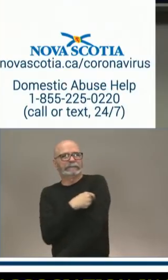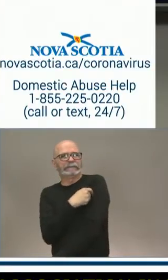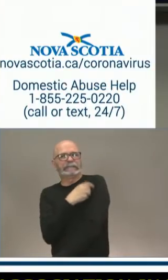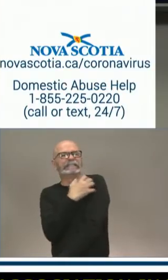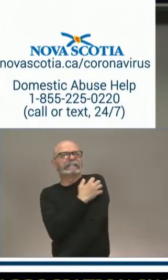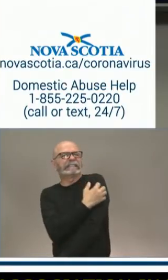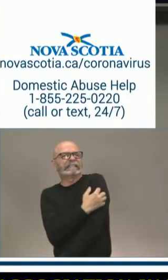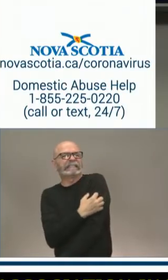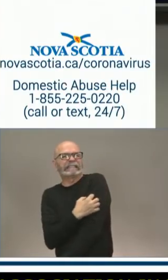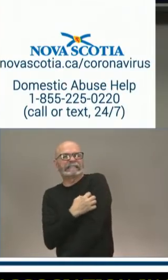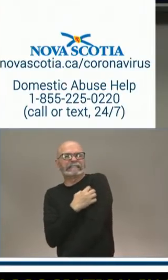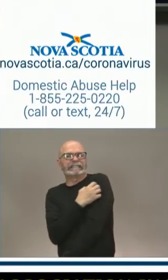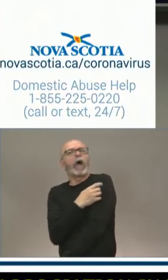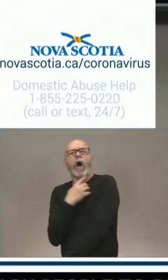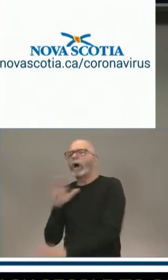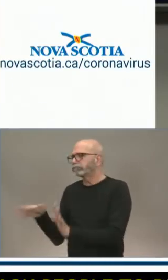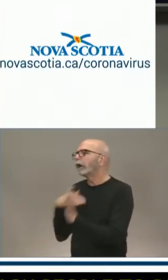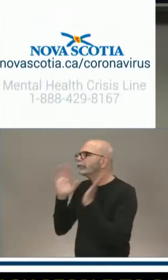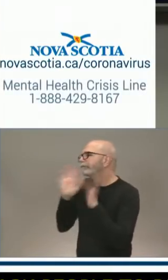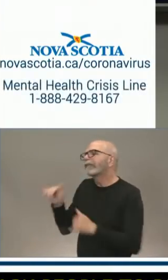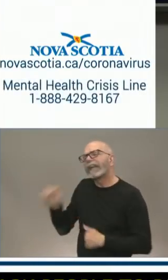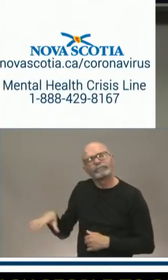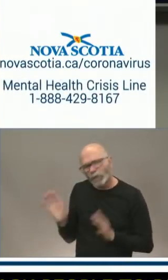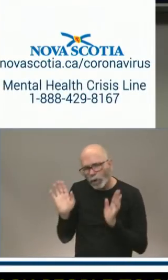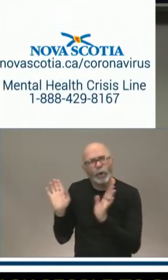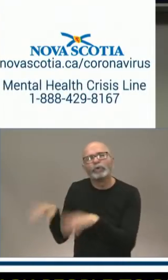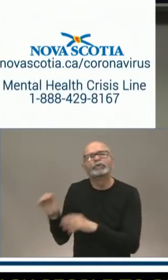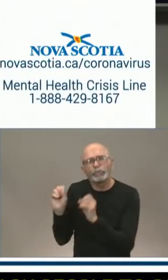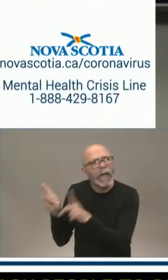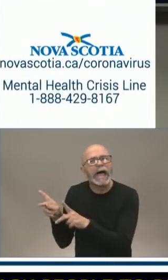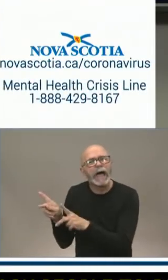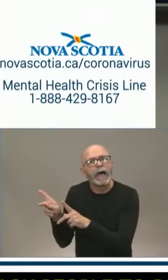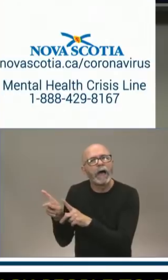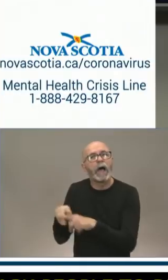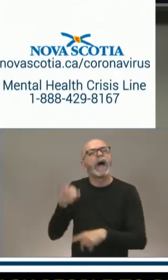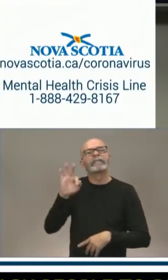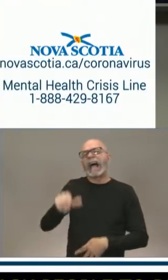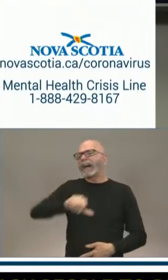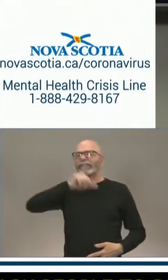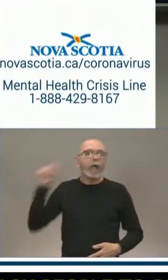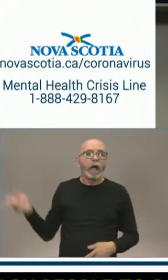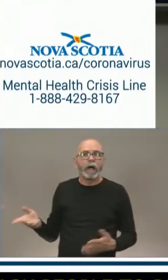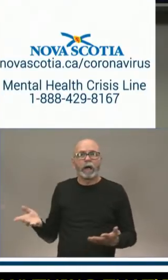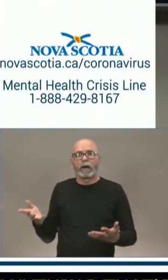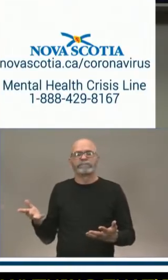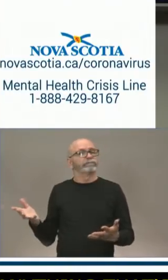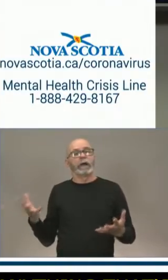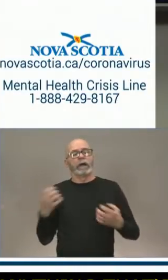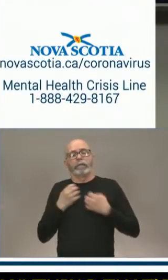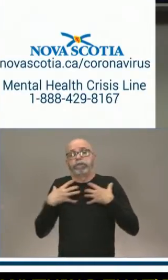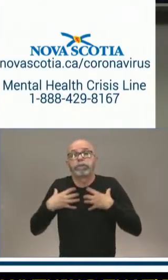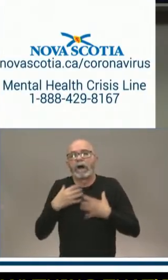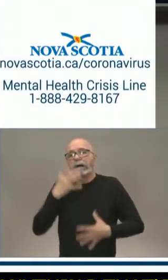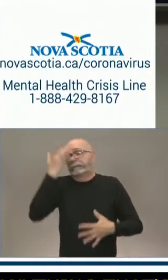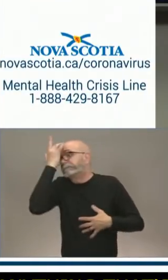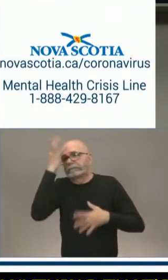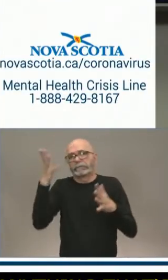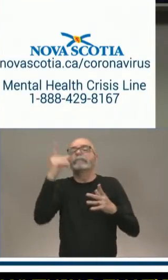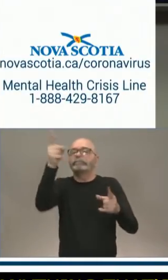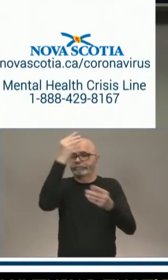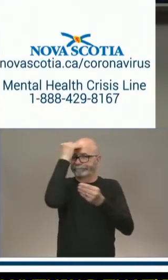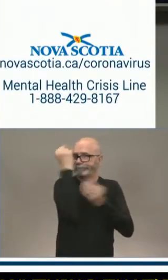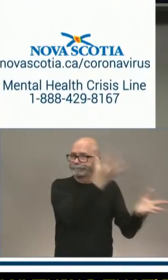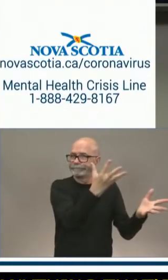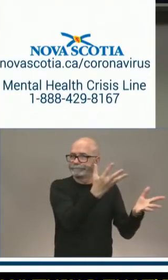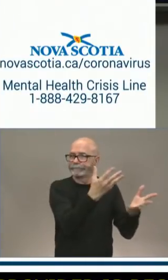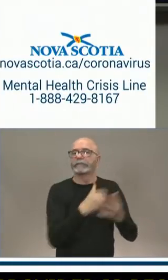provider is required under our Health Protection Act to report that to local public health. And we have a process, we have forms that they